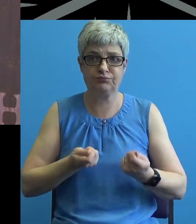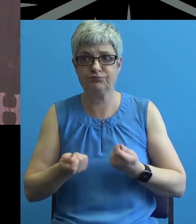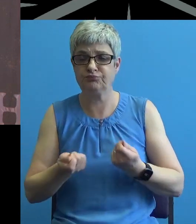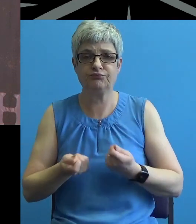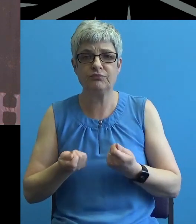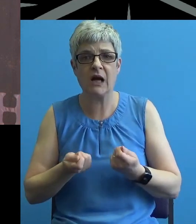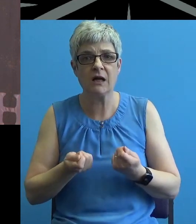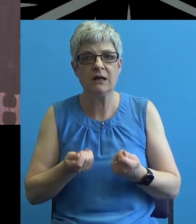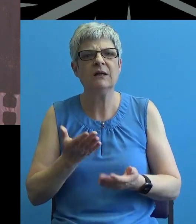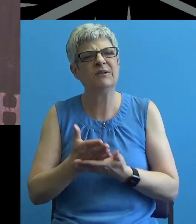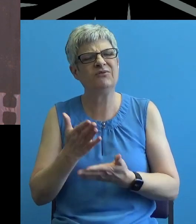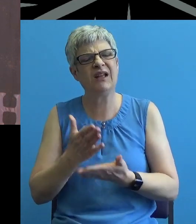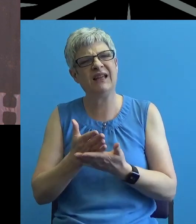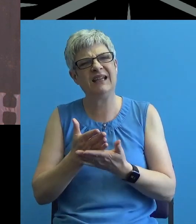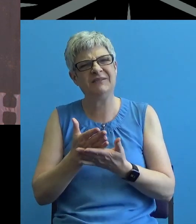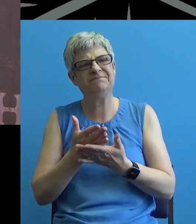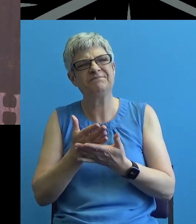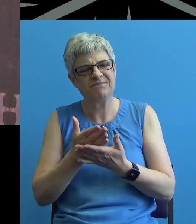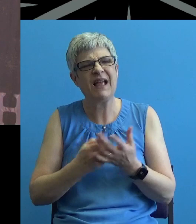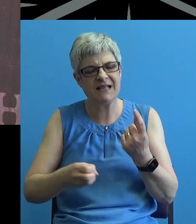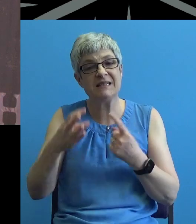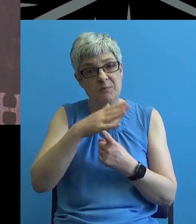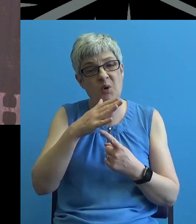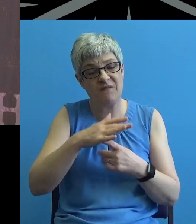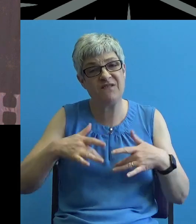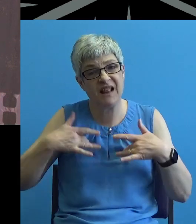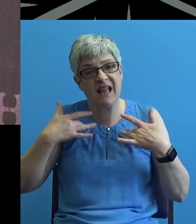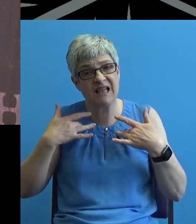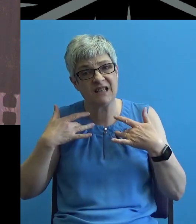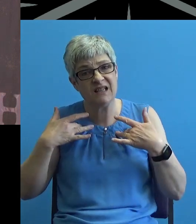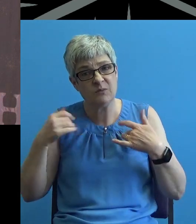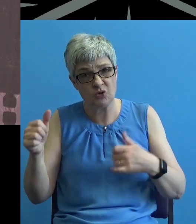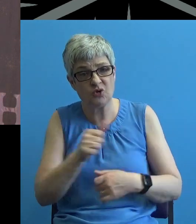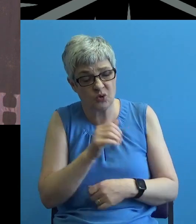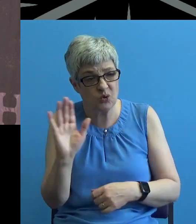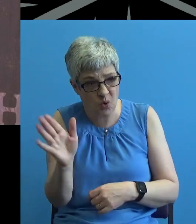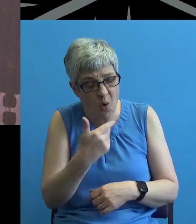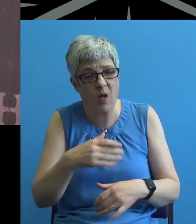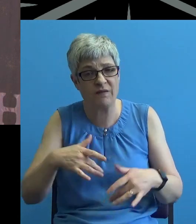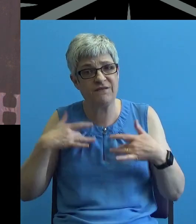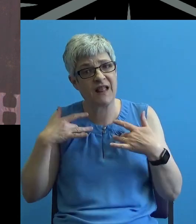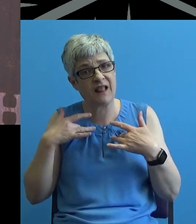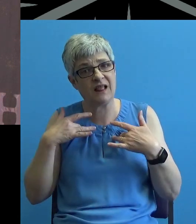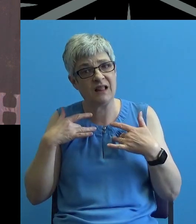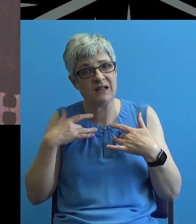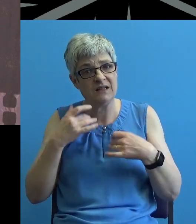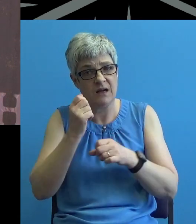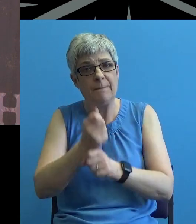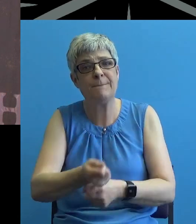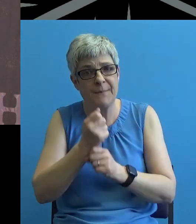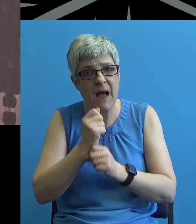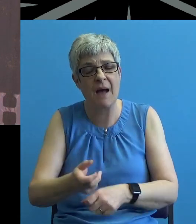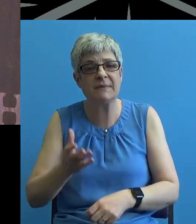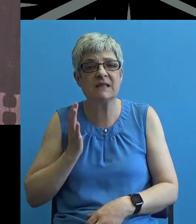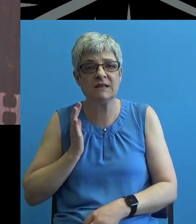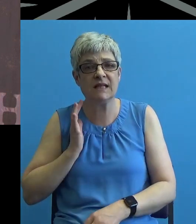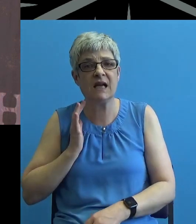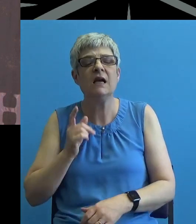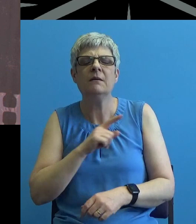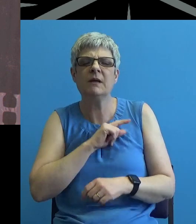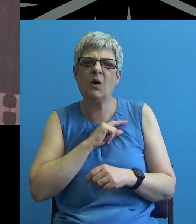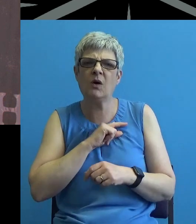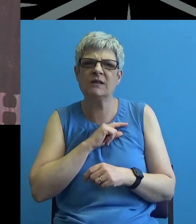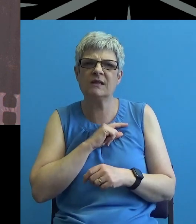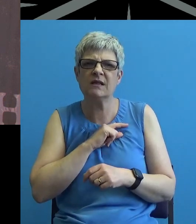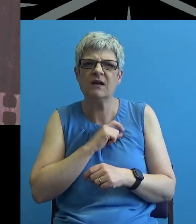And actually, that's a really important feeling for us all to feel on Palm Sunday. Because